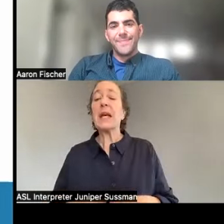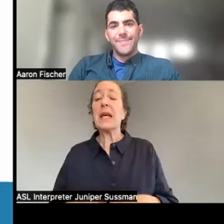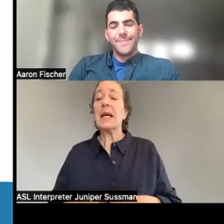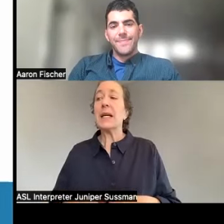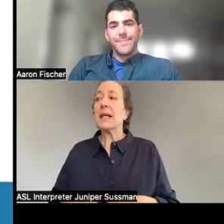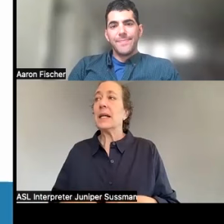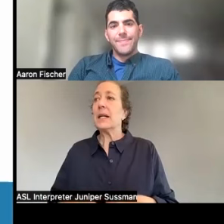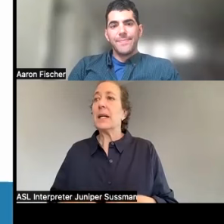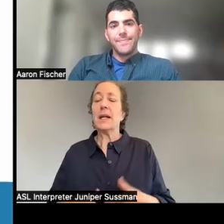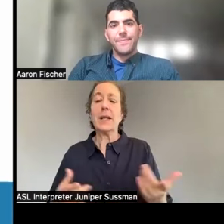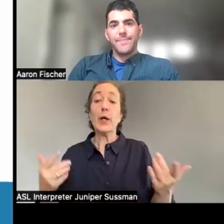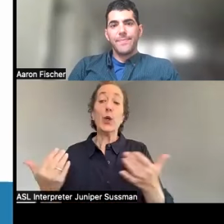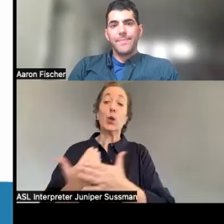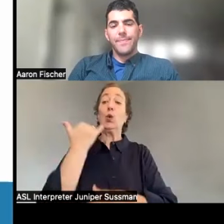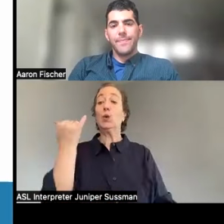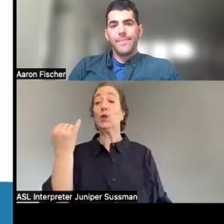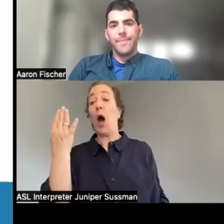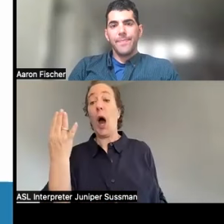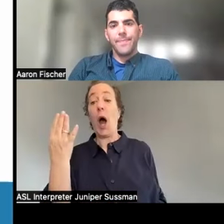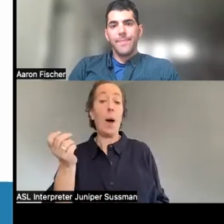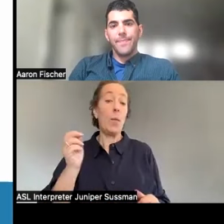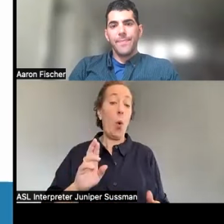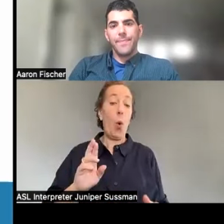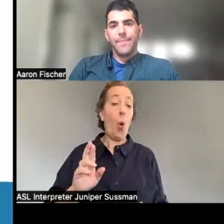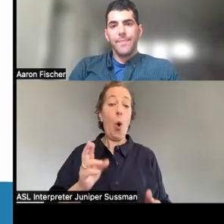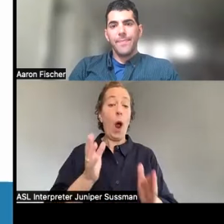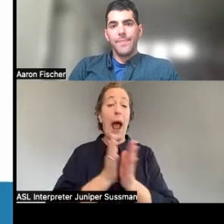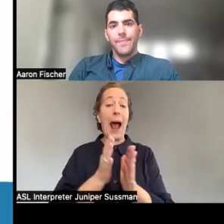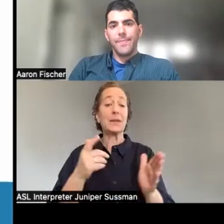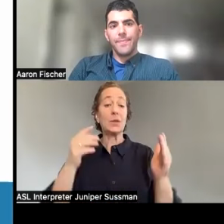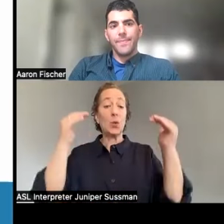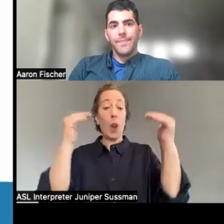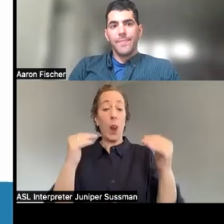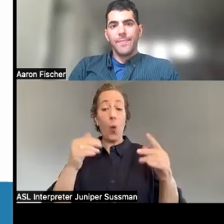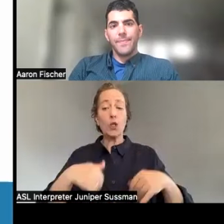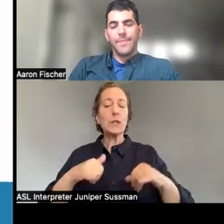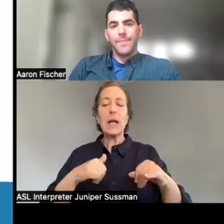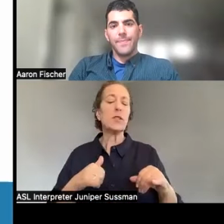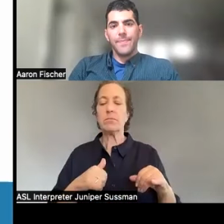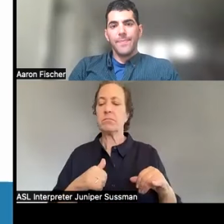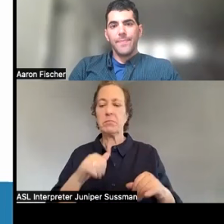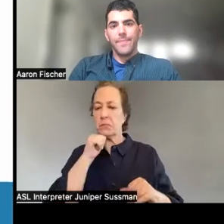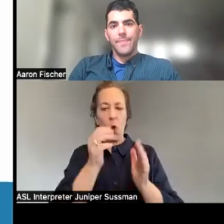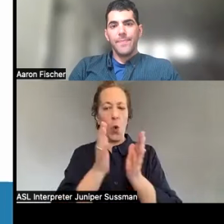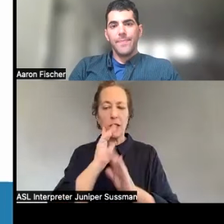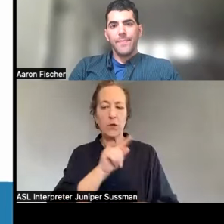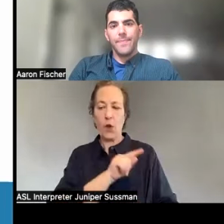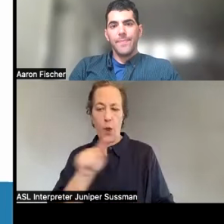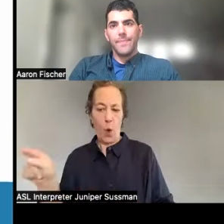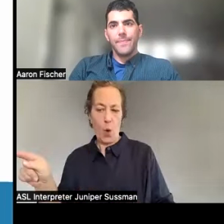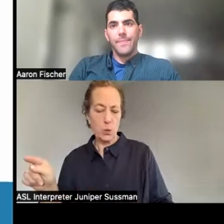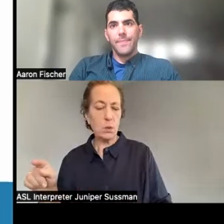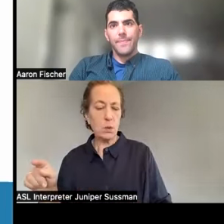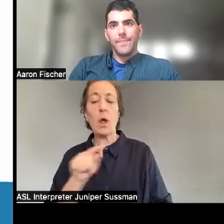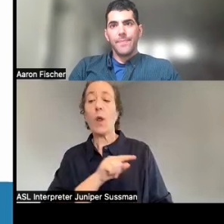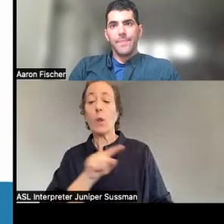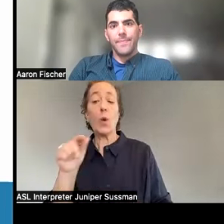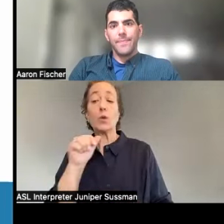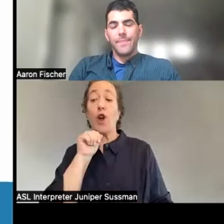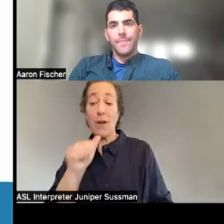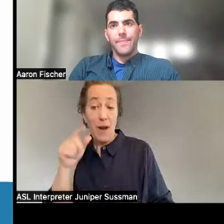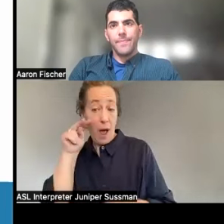job or permanently lowering productive standards. These, as is already noted, would be considered not reasonable and often